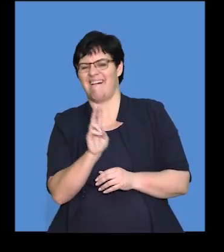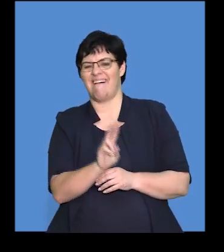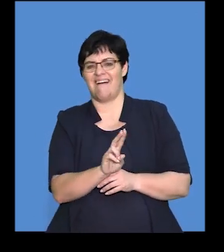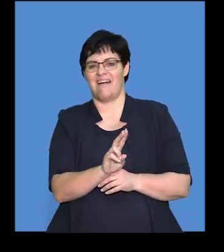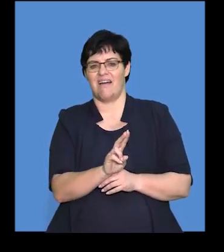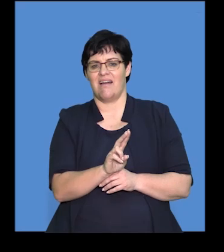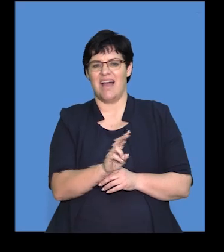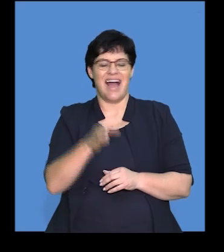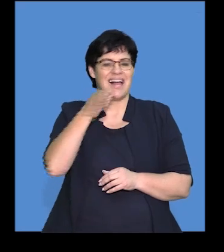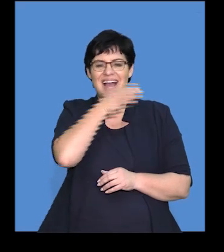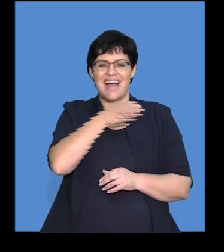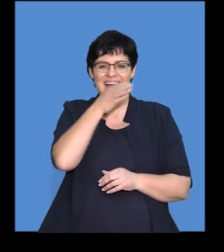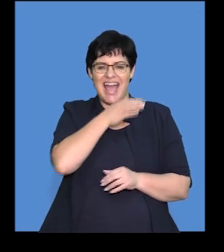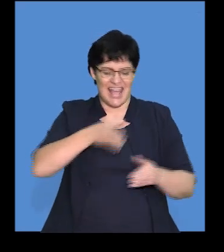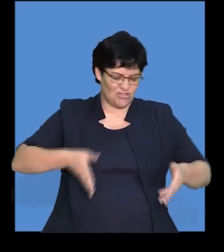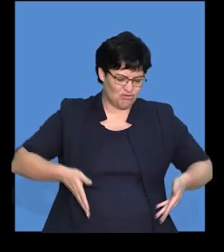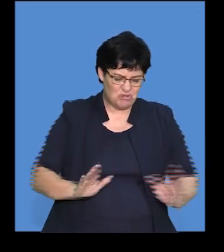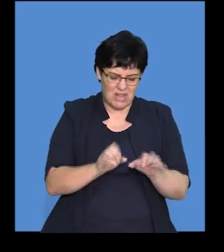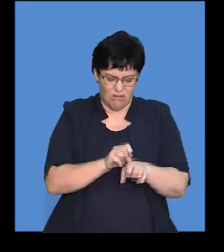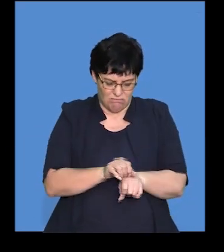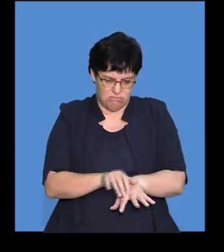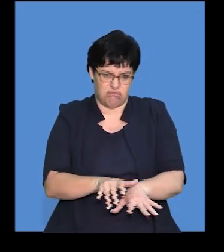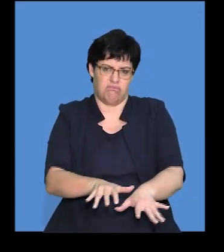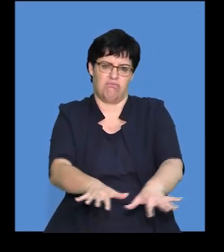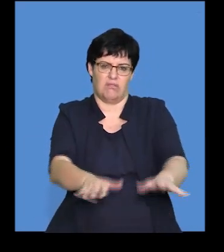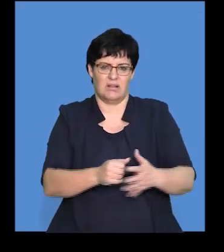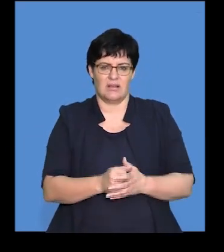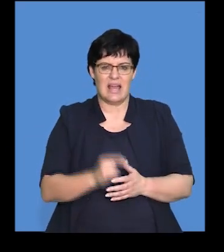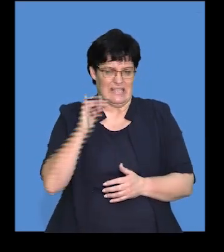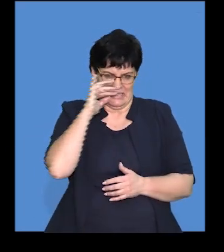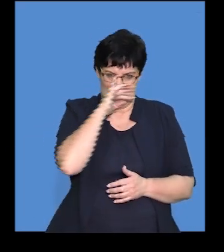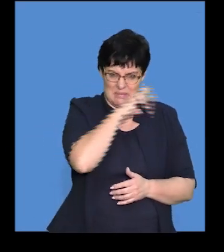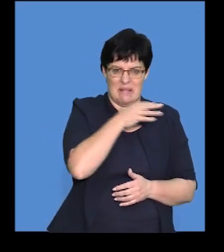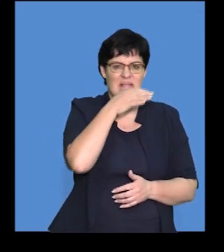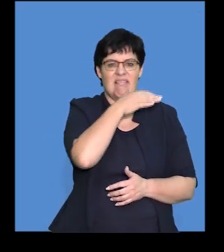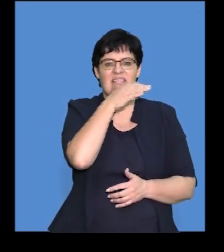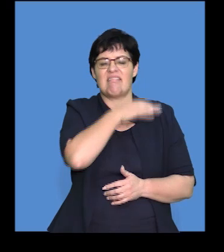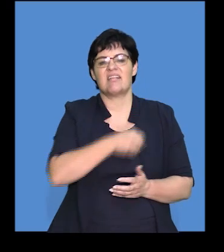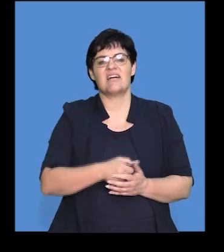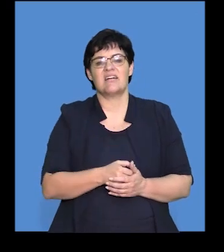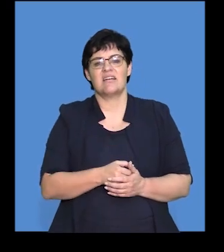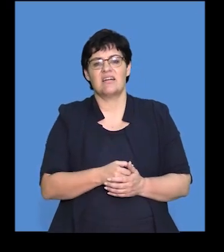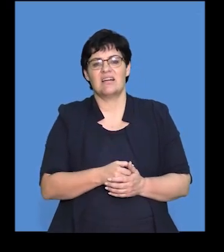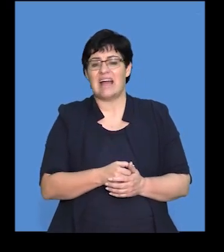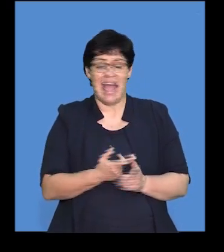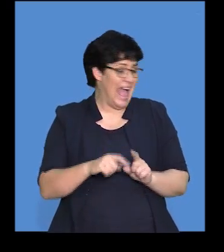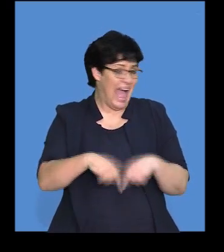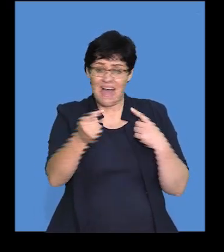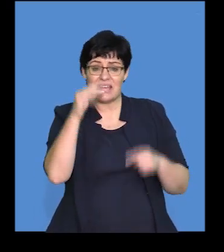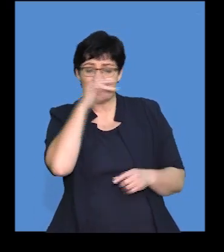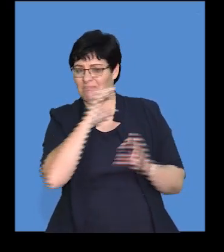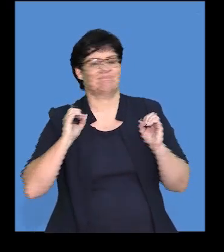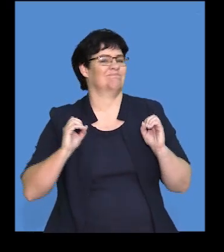the liquor running in the streets. You can smell it. You can smell nothing